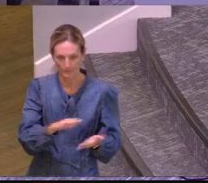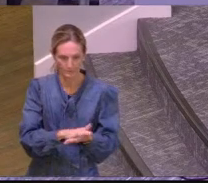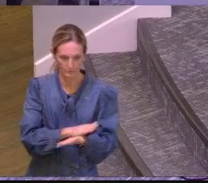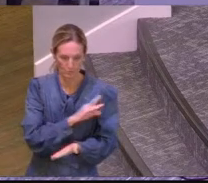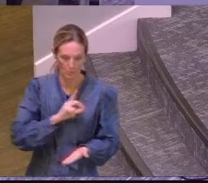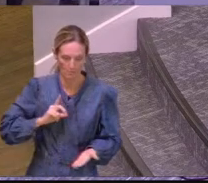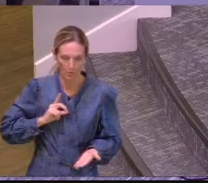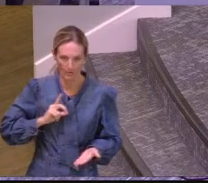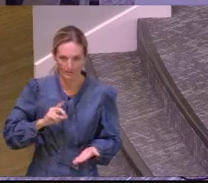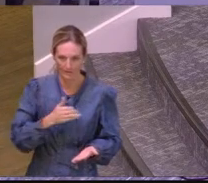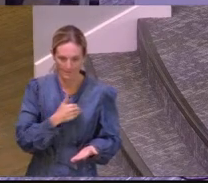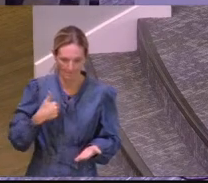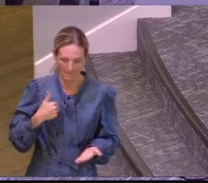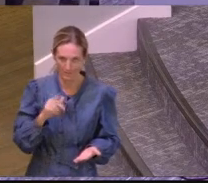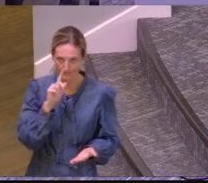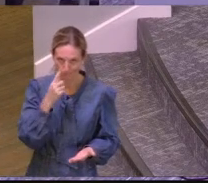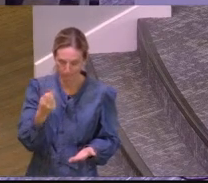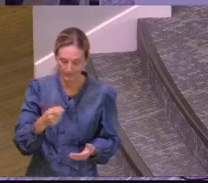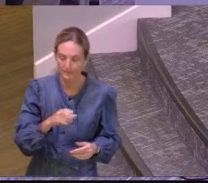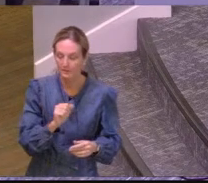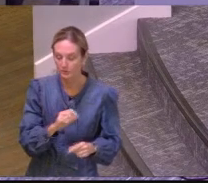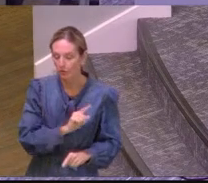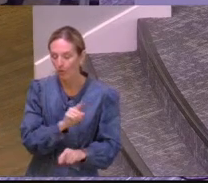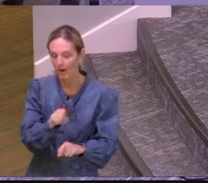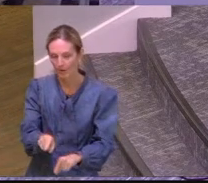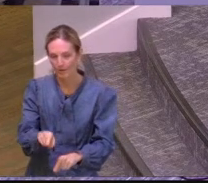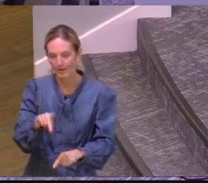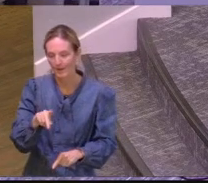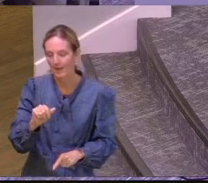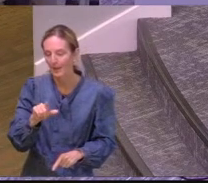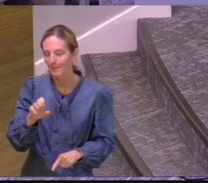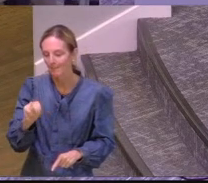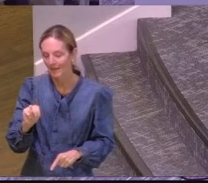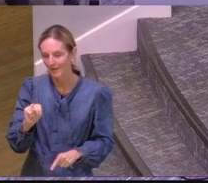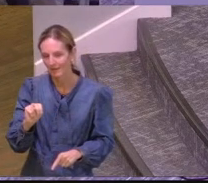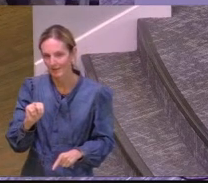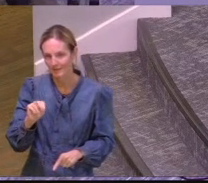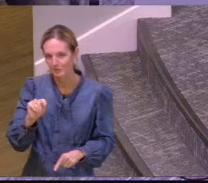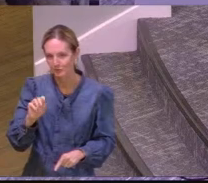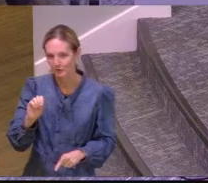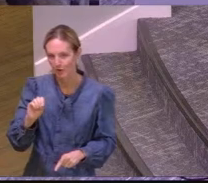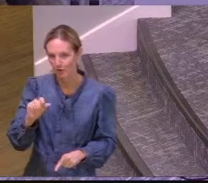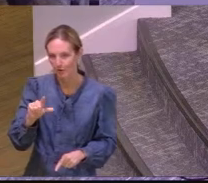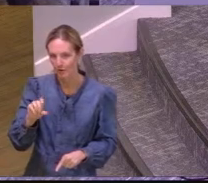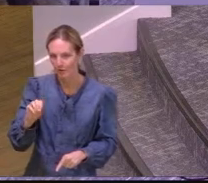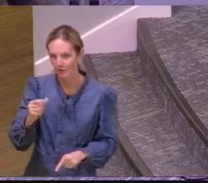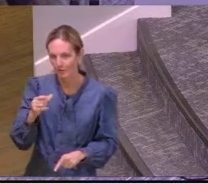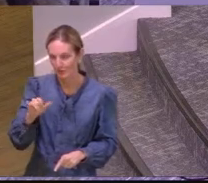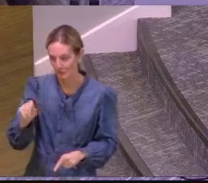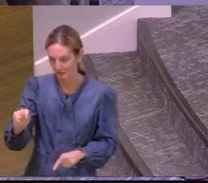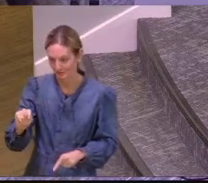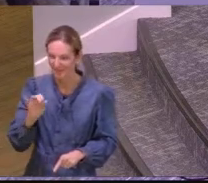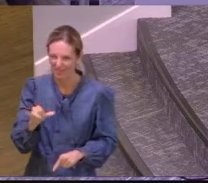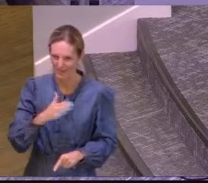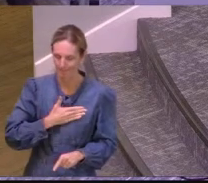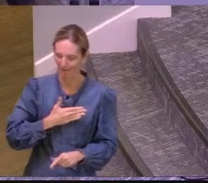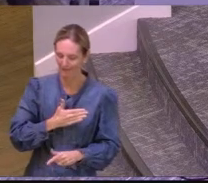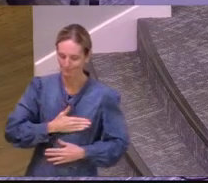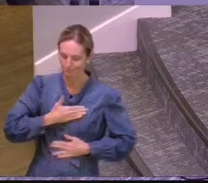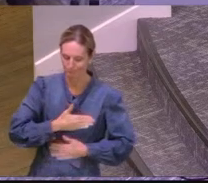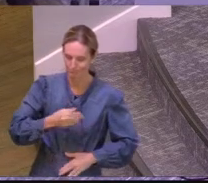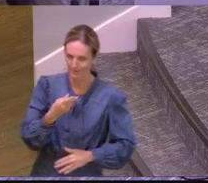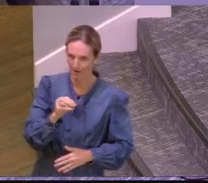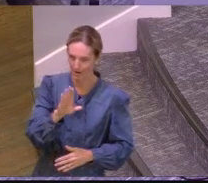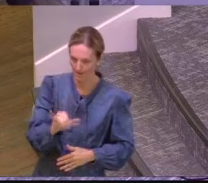gosh, that's so boring. So I went as a paleontologist, because that's my hobby. And but I talked